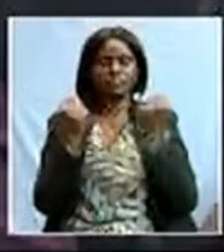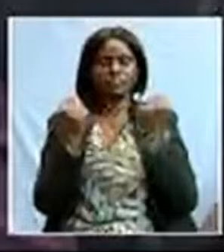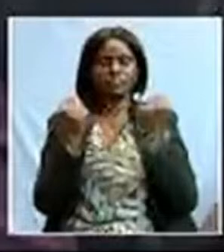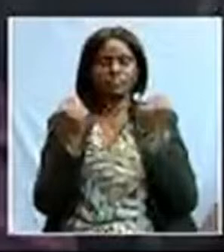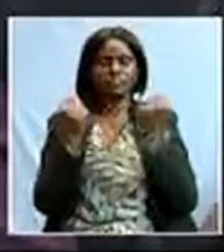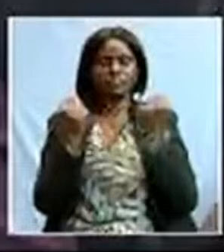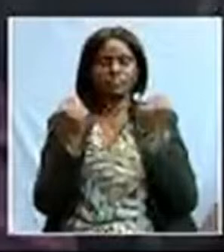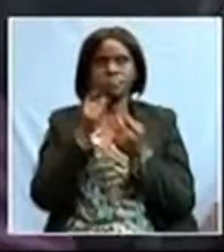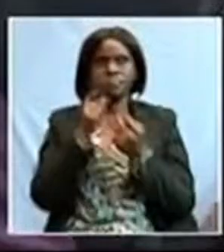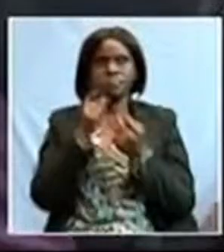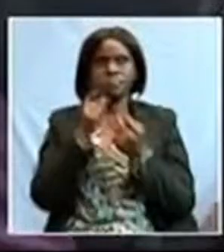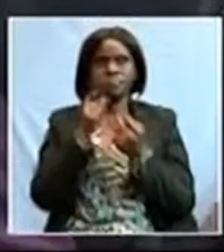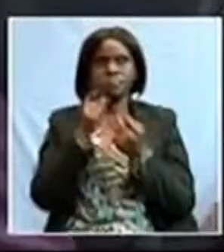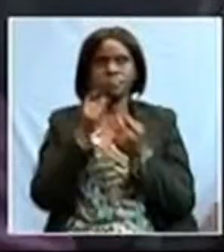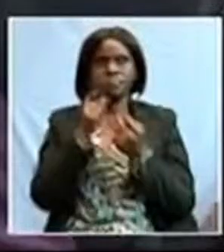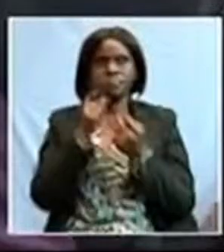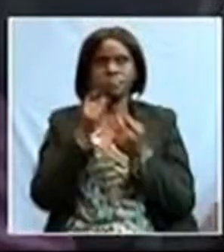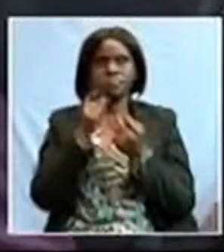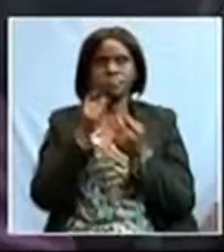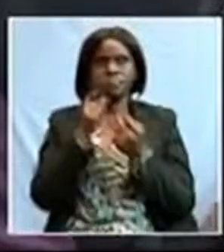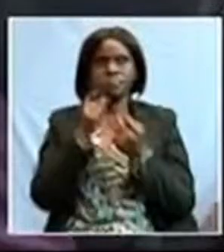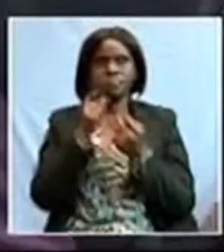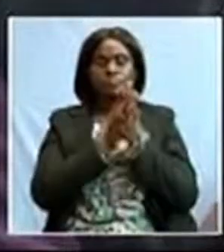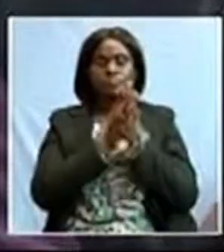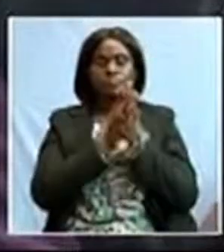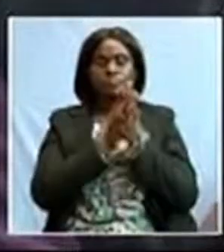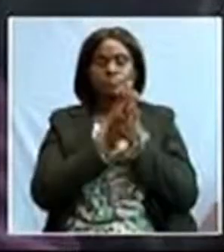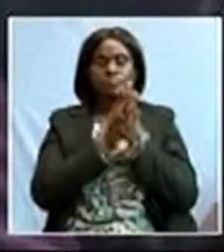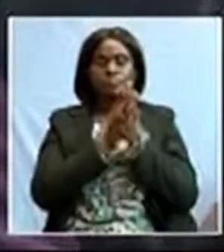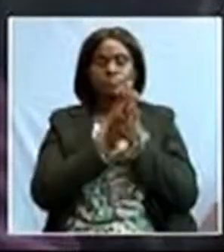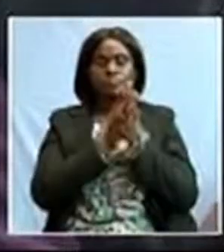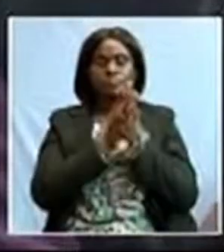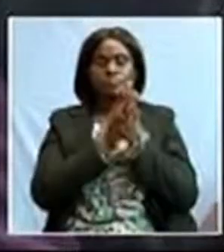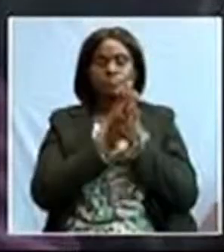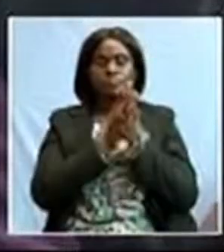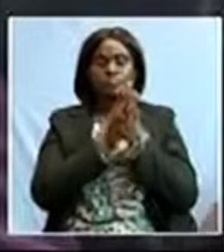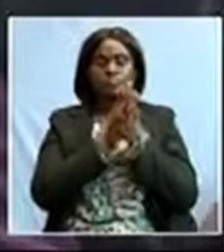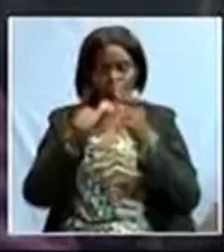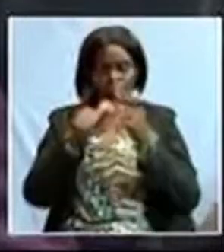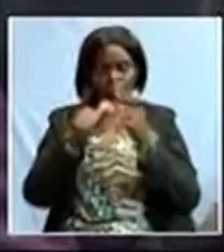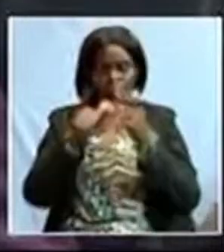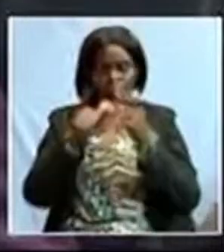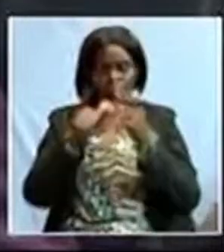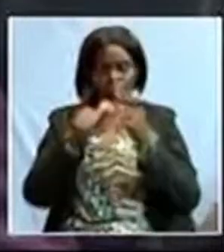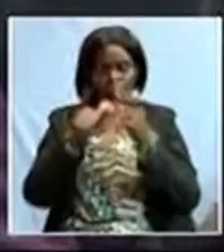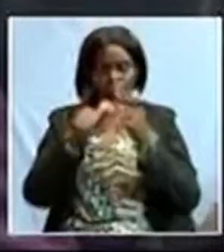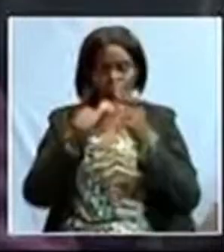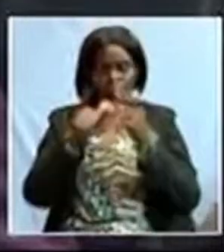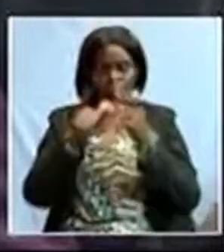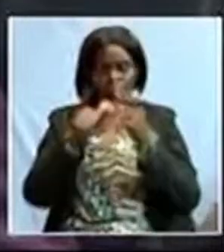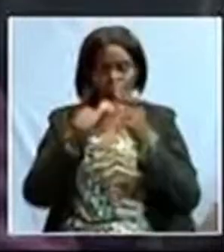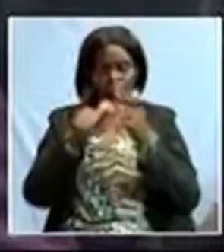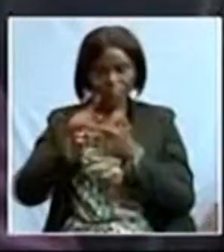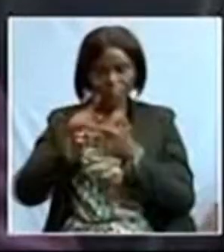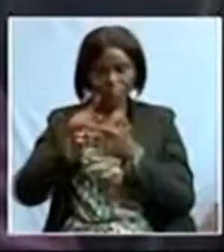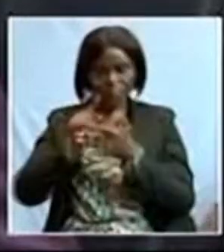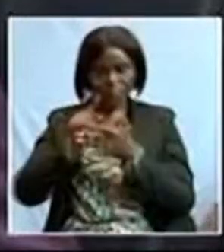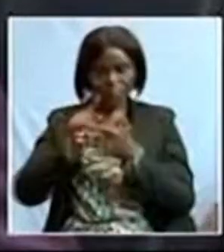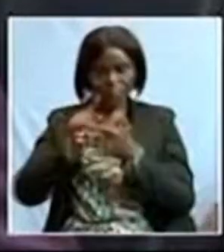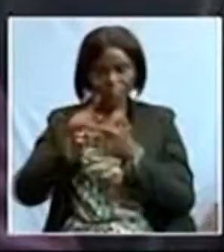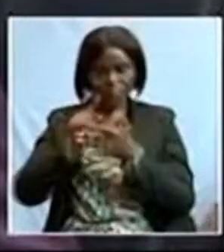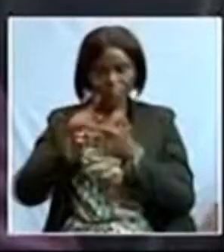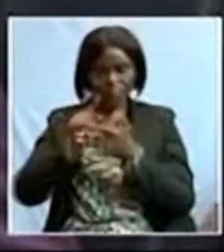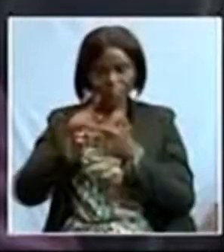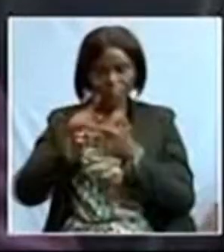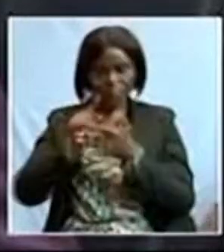you didn't know that our interest here on these responses that you have put in written, you didn't know that the key